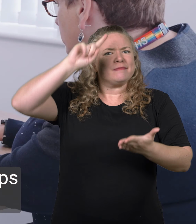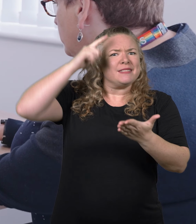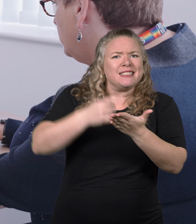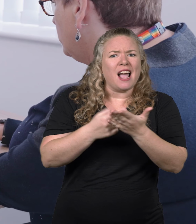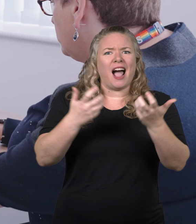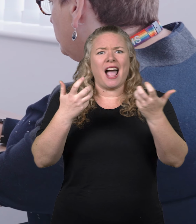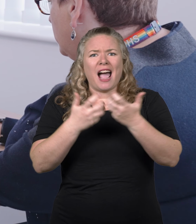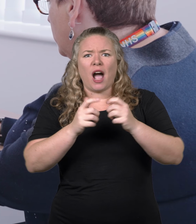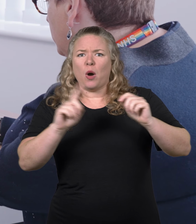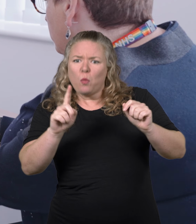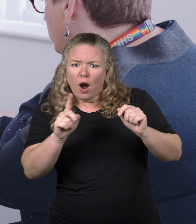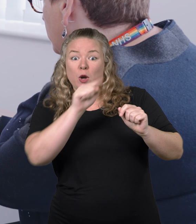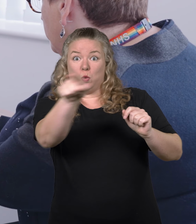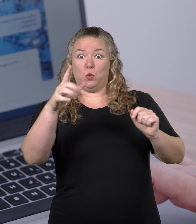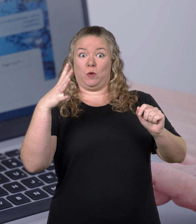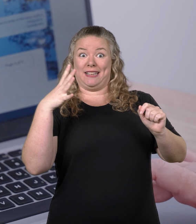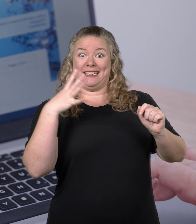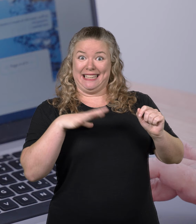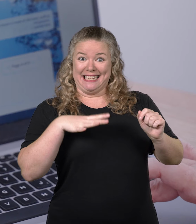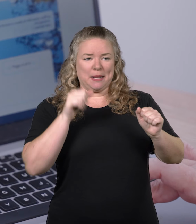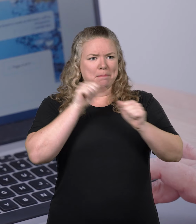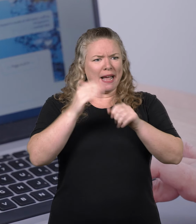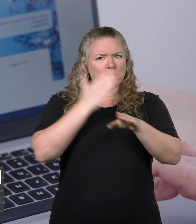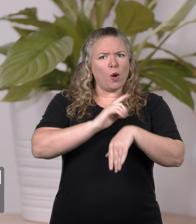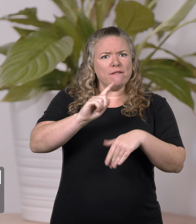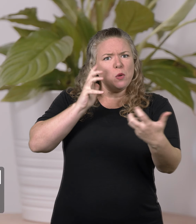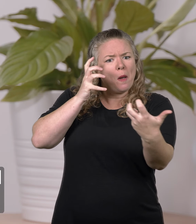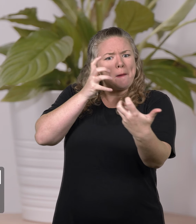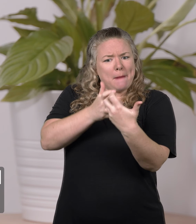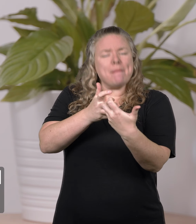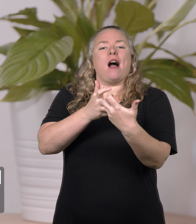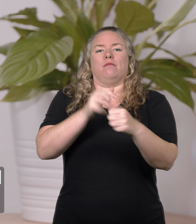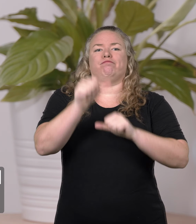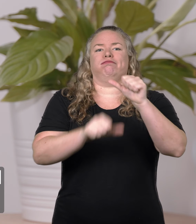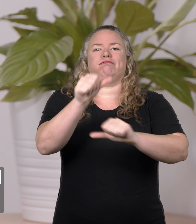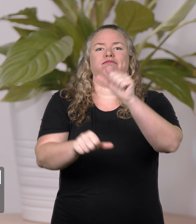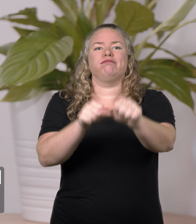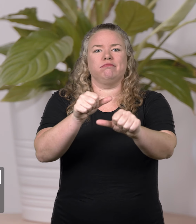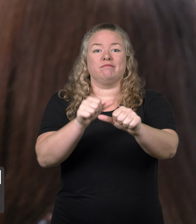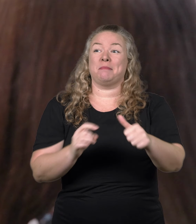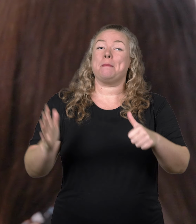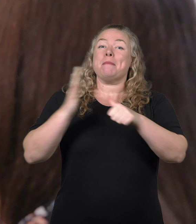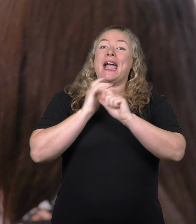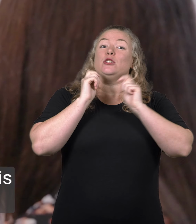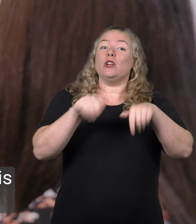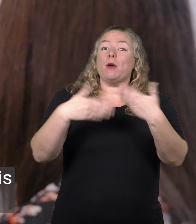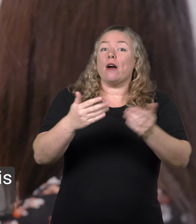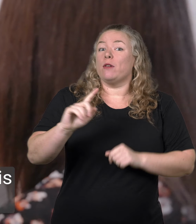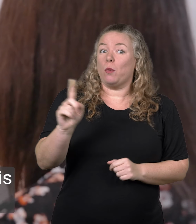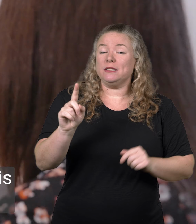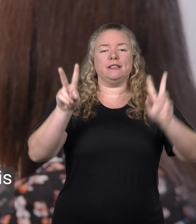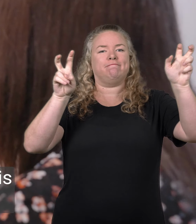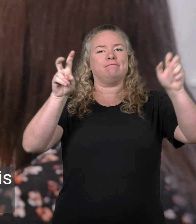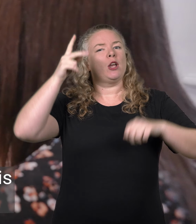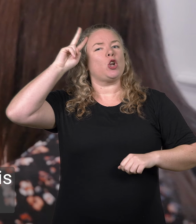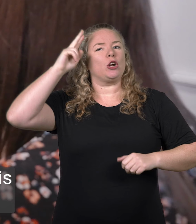as well. The way we decide that is really what you feel your needs are and what you feel is going to work best for you. The main